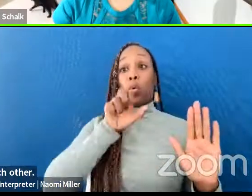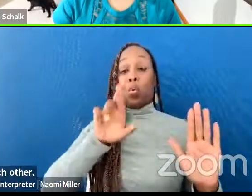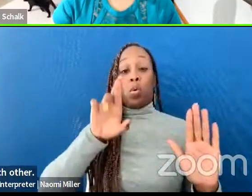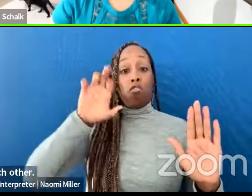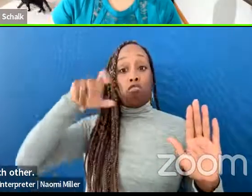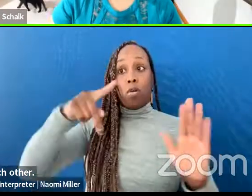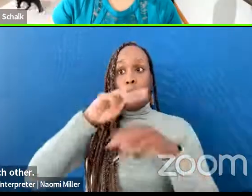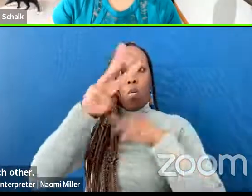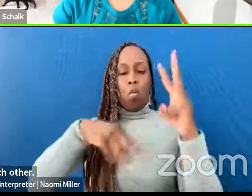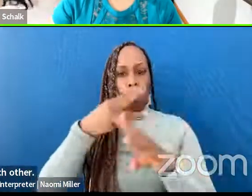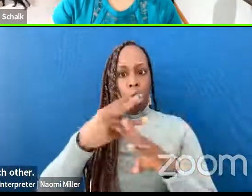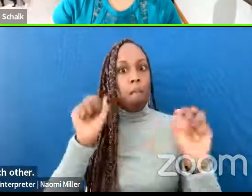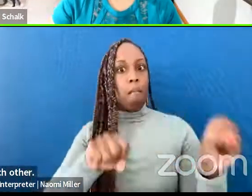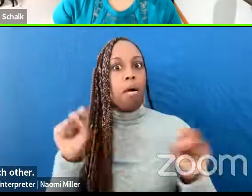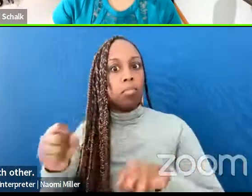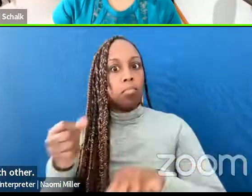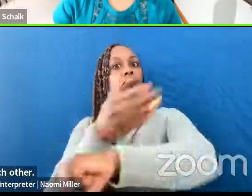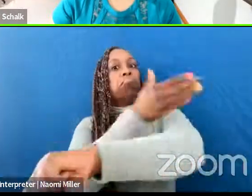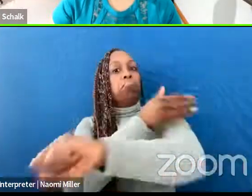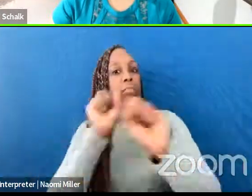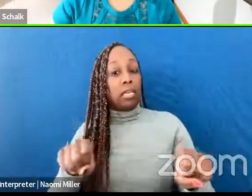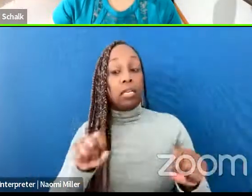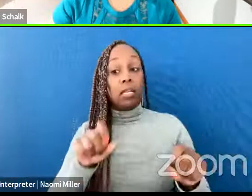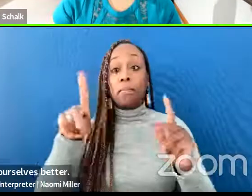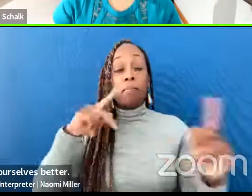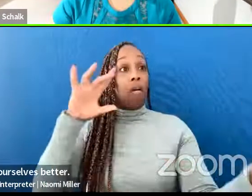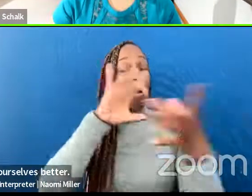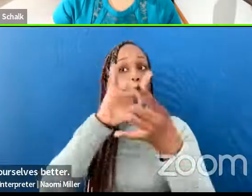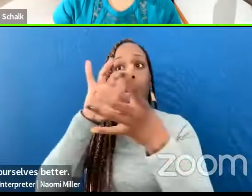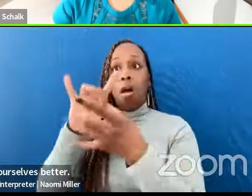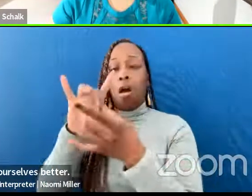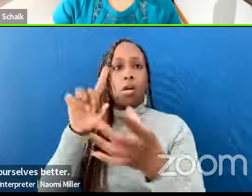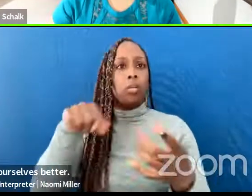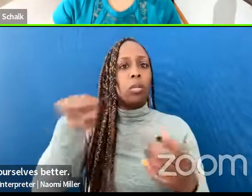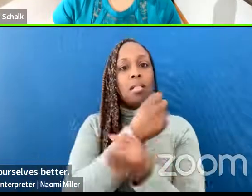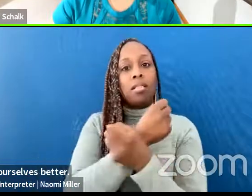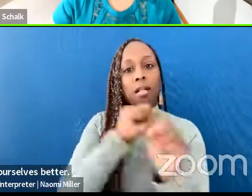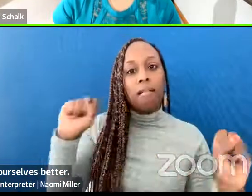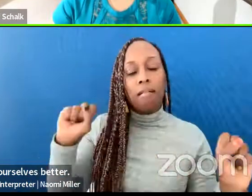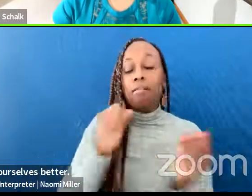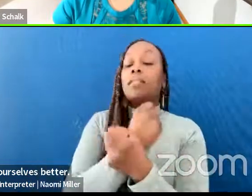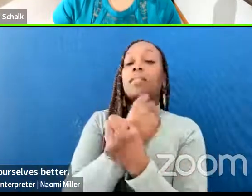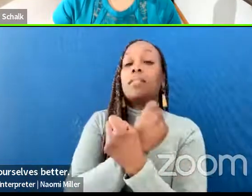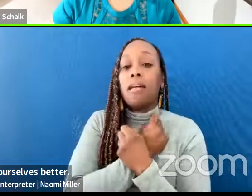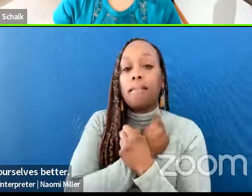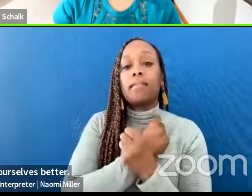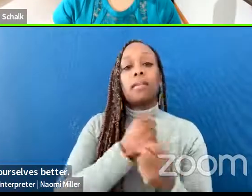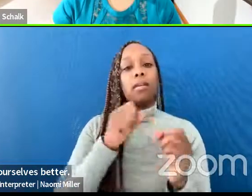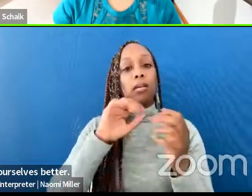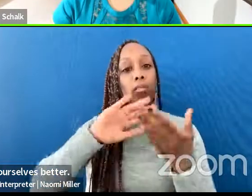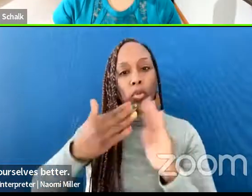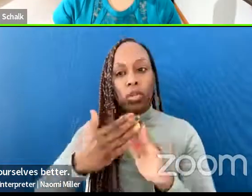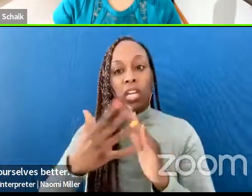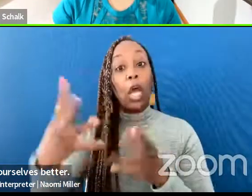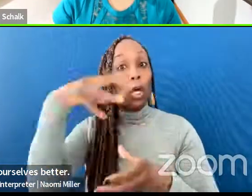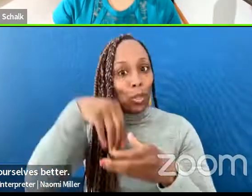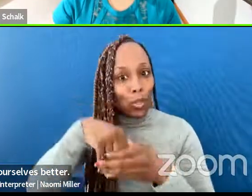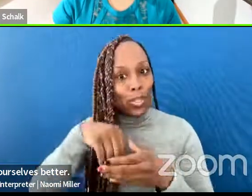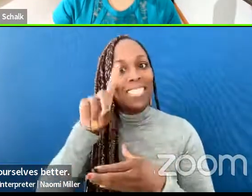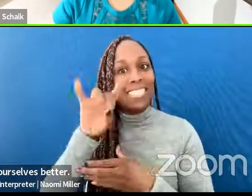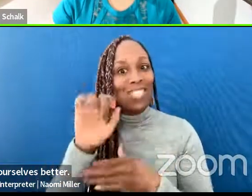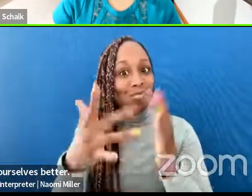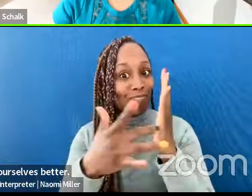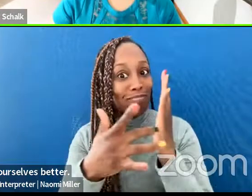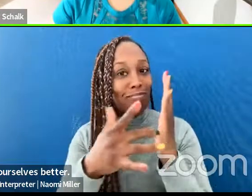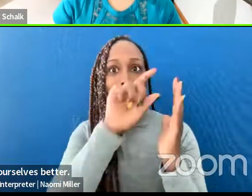possible. When people are connected to loving, safe community, including digital community, where they